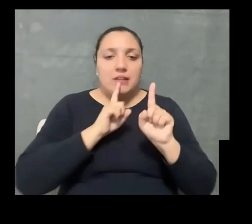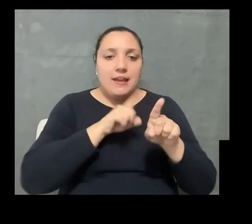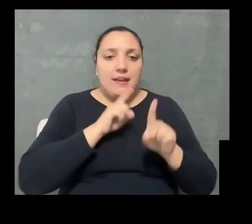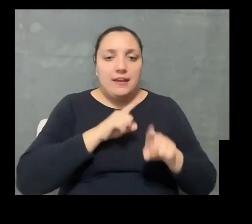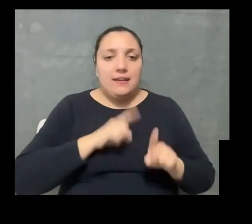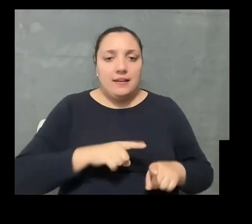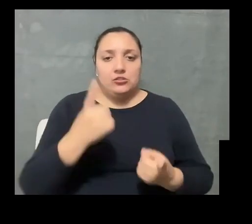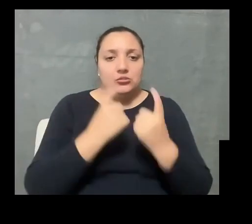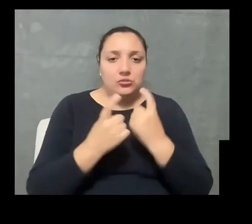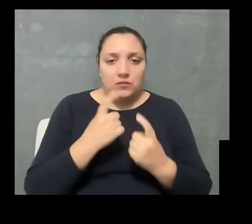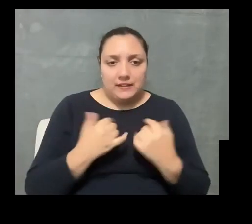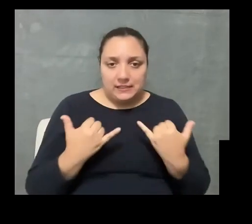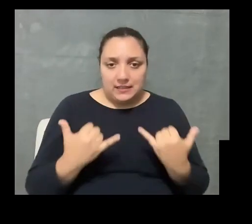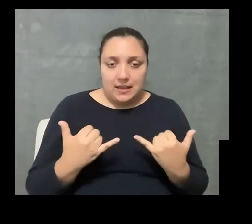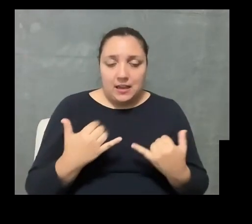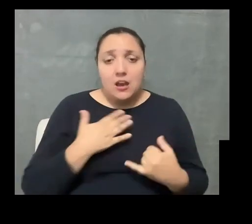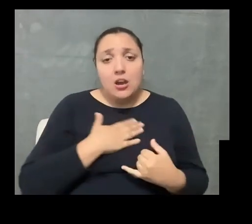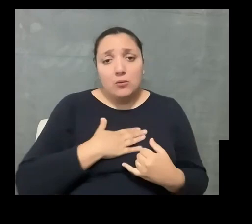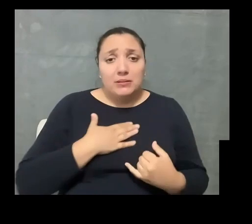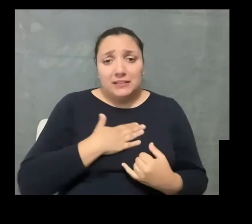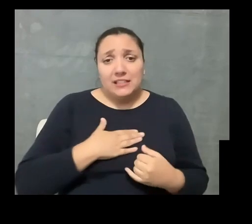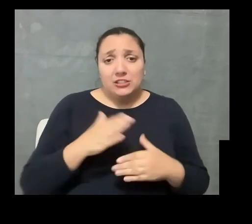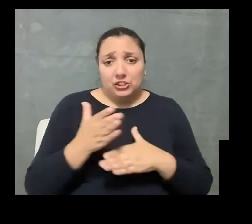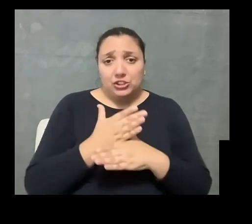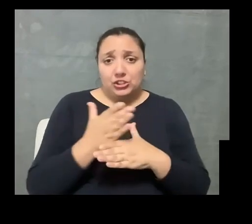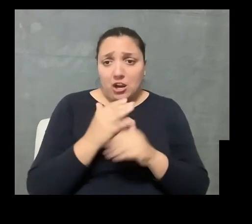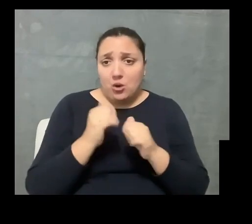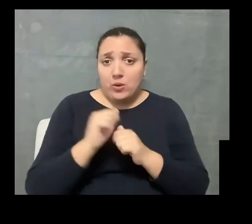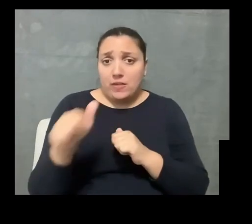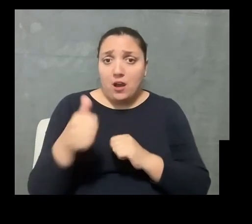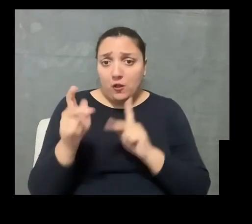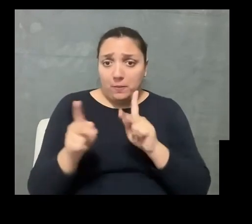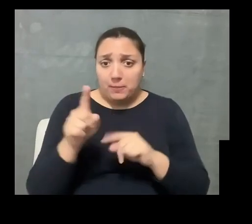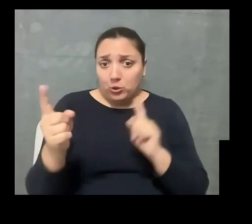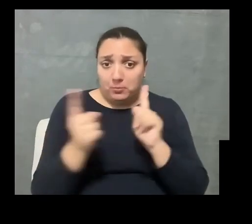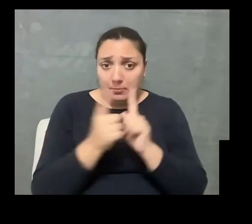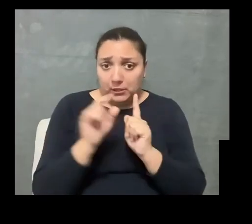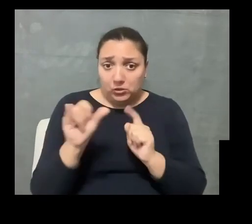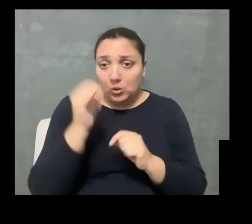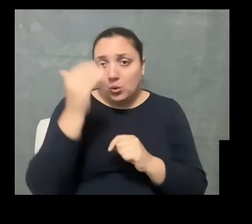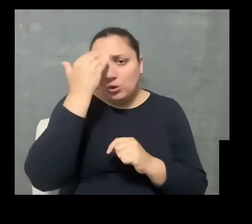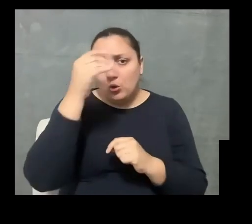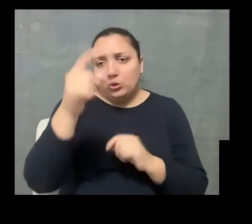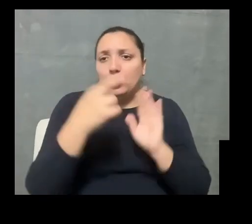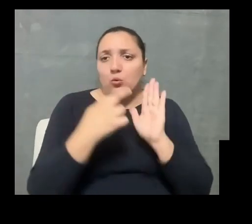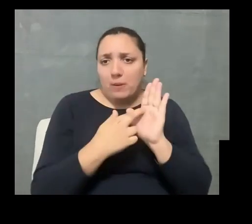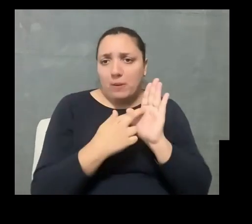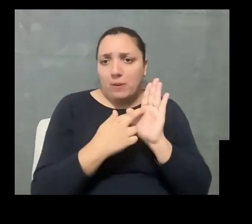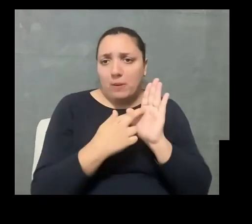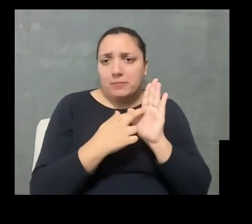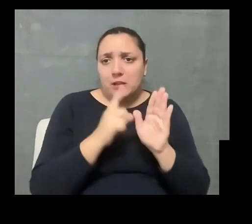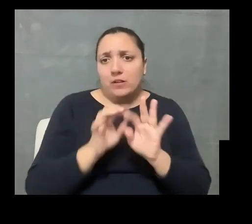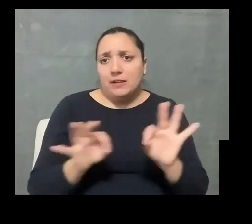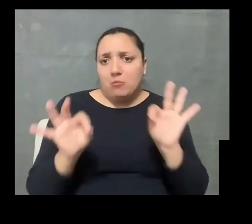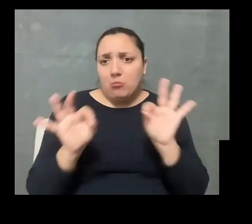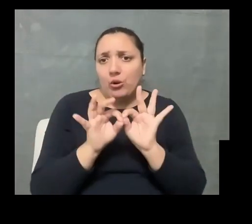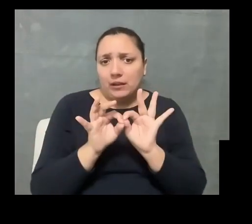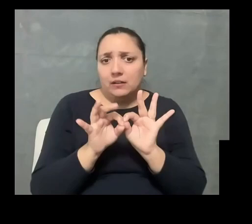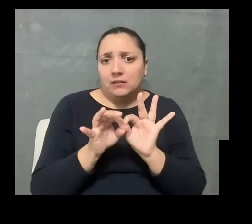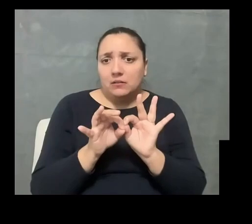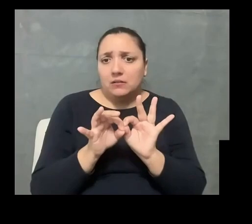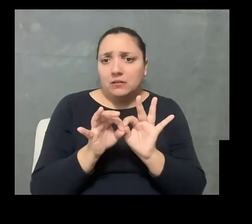also would love for you to share the survey link widely with anyone you encounter. We know you all represent some really, really important constituents.